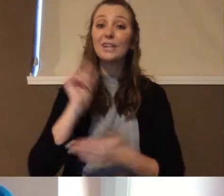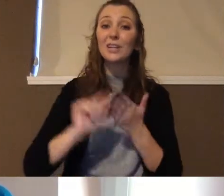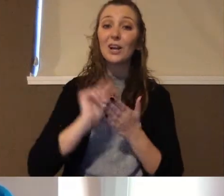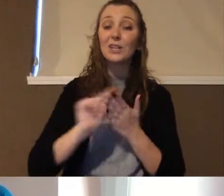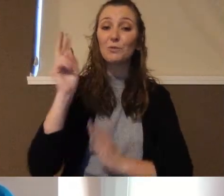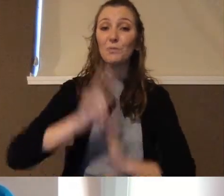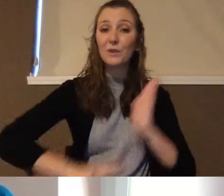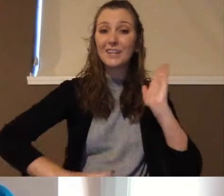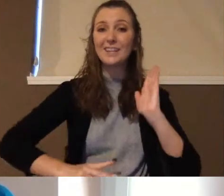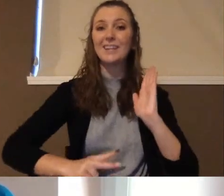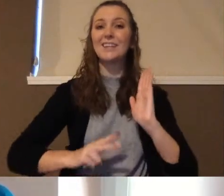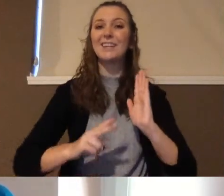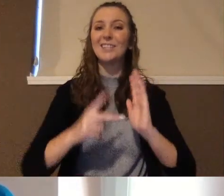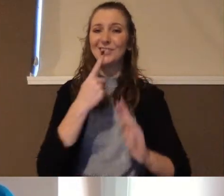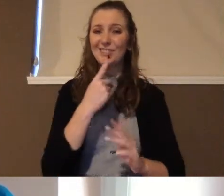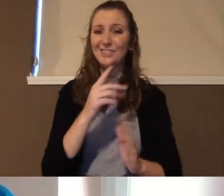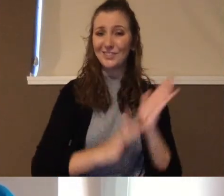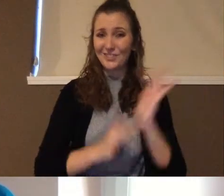hell.